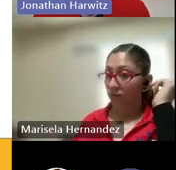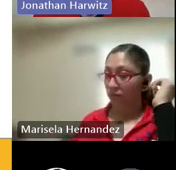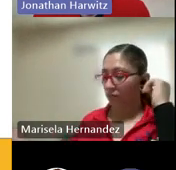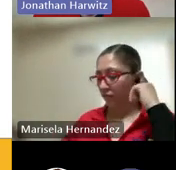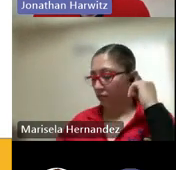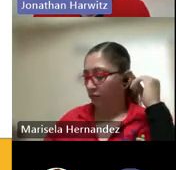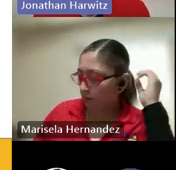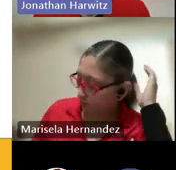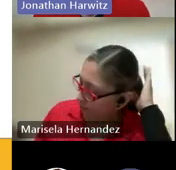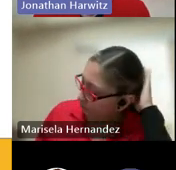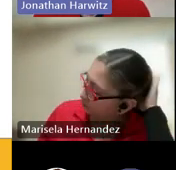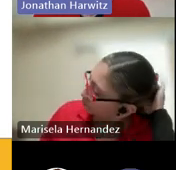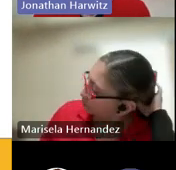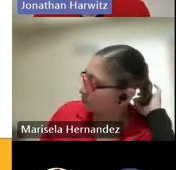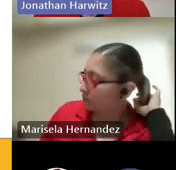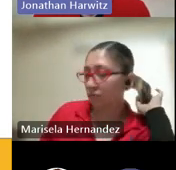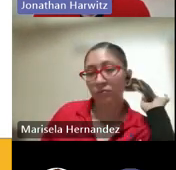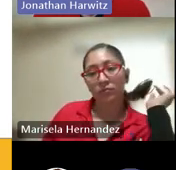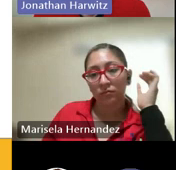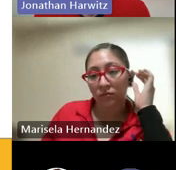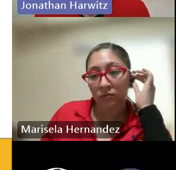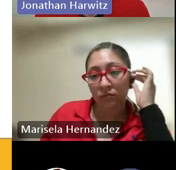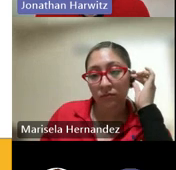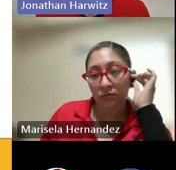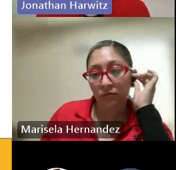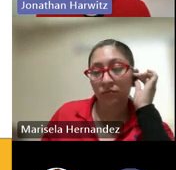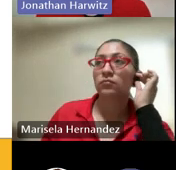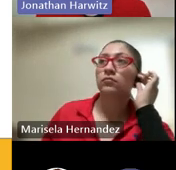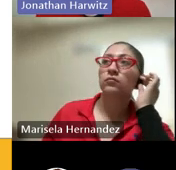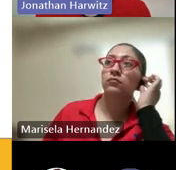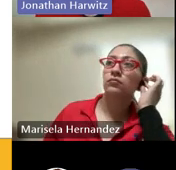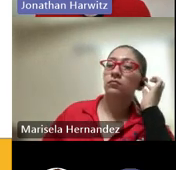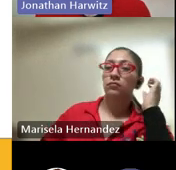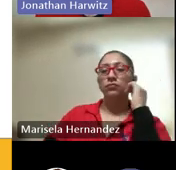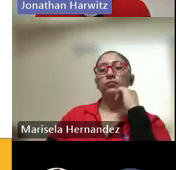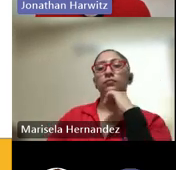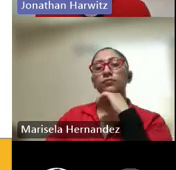USDA programs to address the rural housing needs.